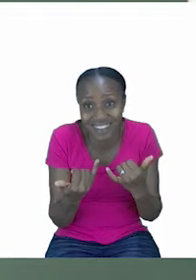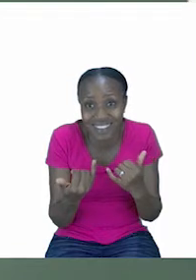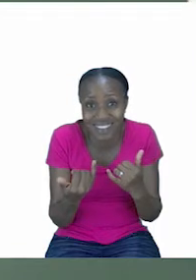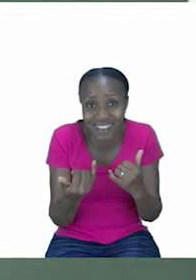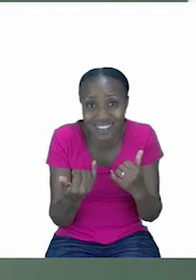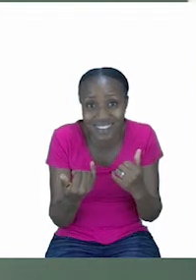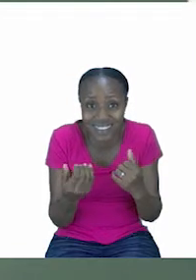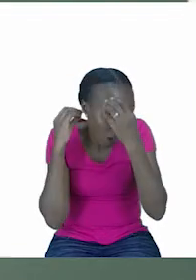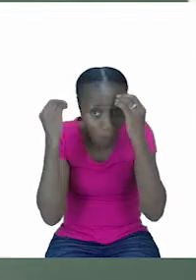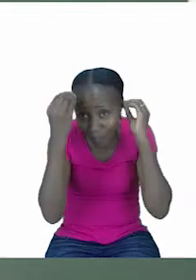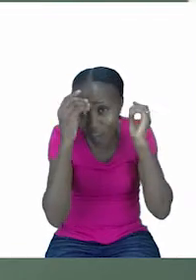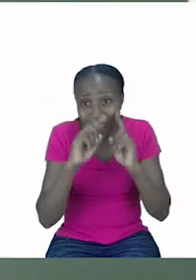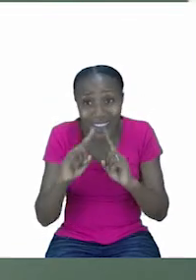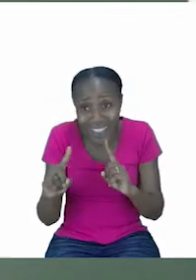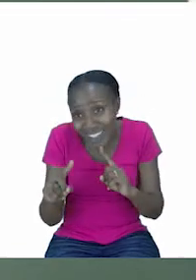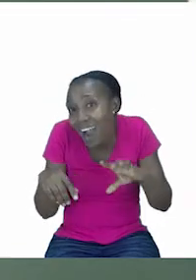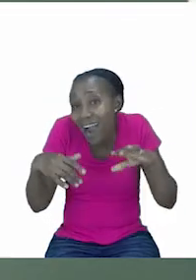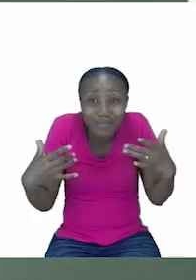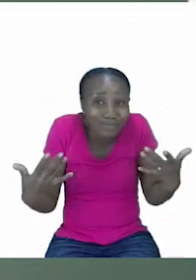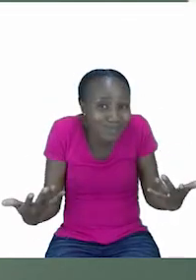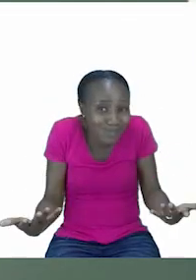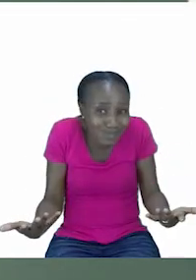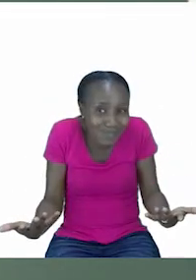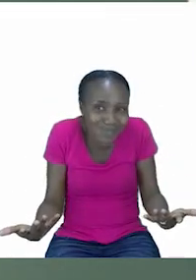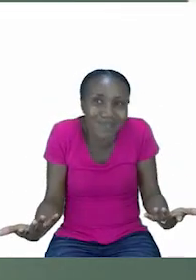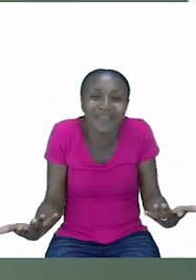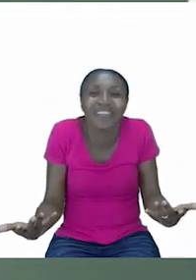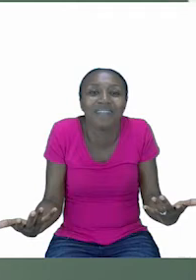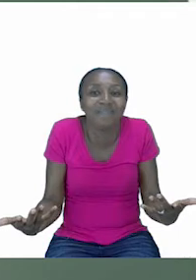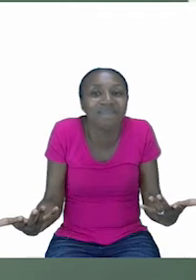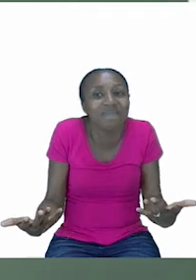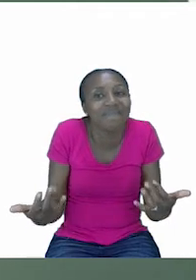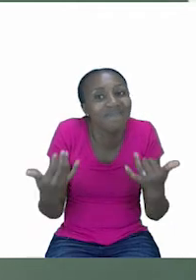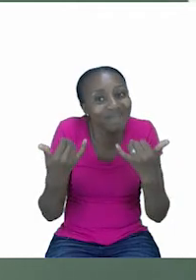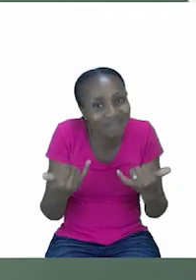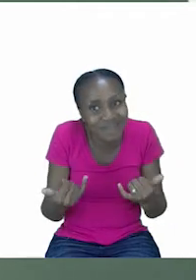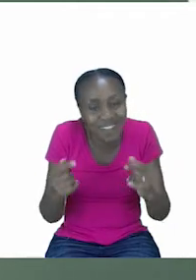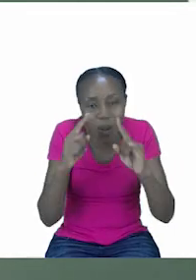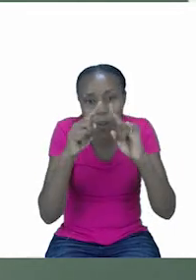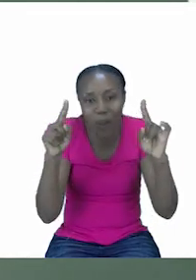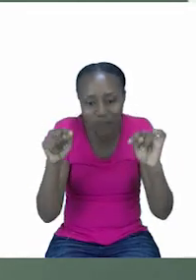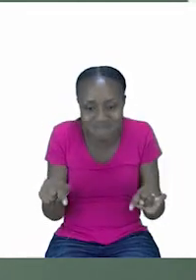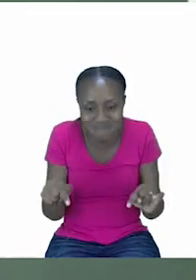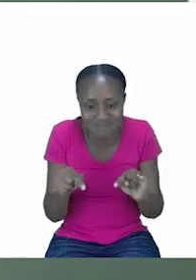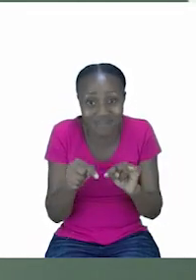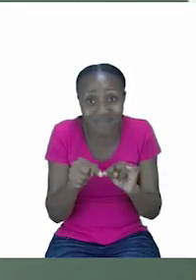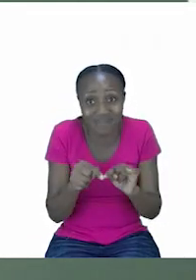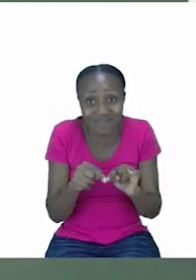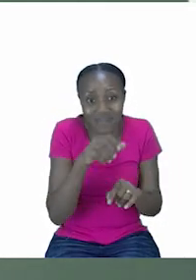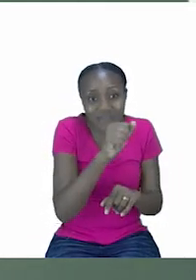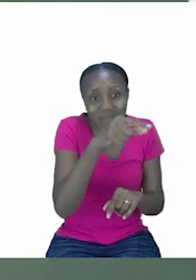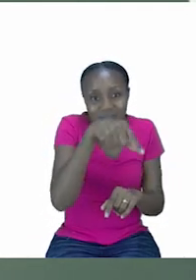Teacher Mutsa. So the next one we have is a square.